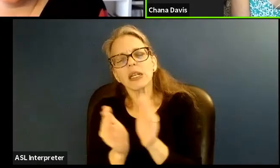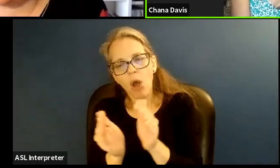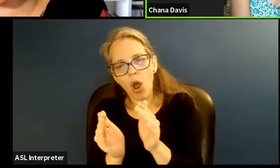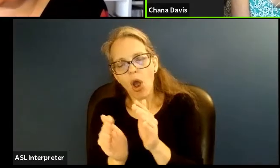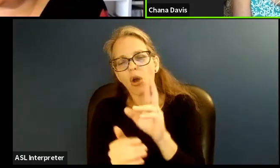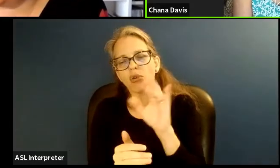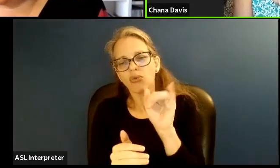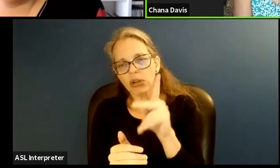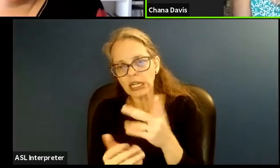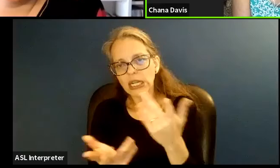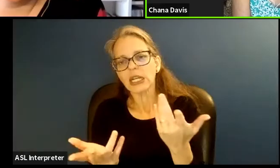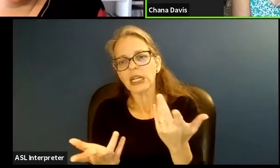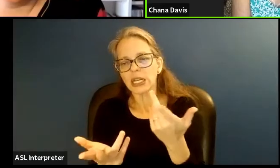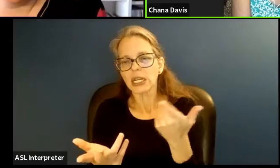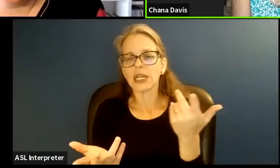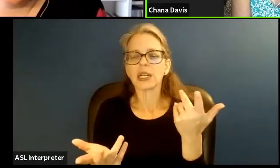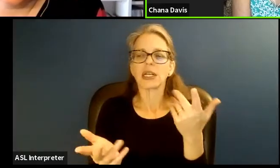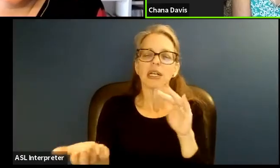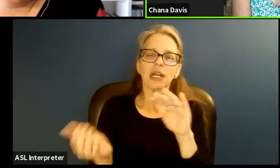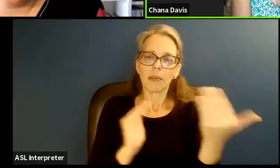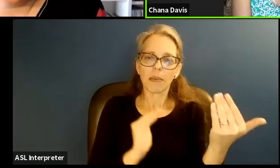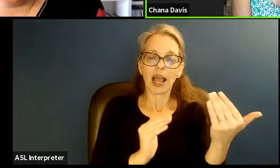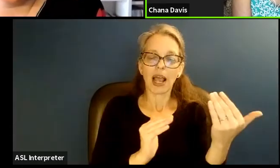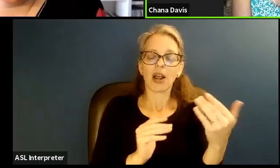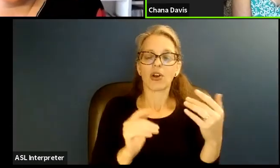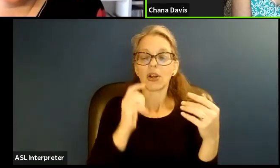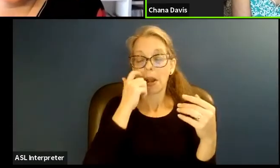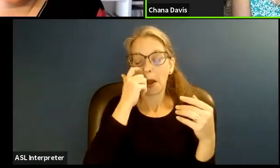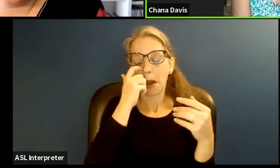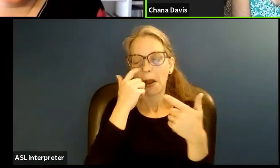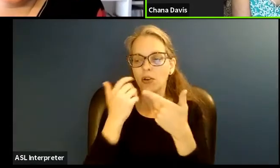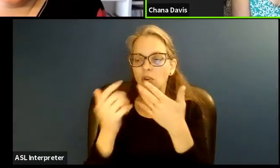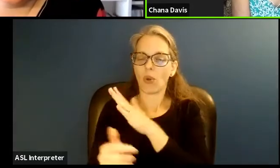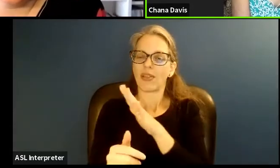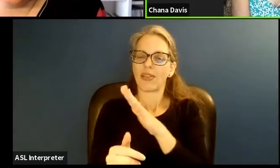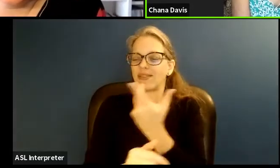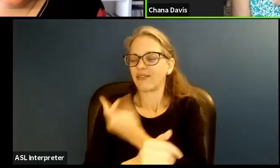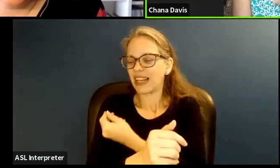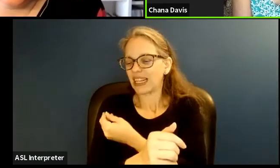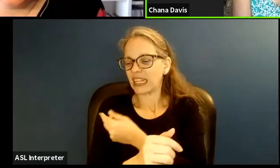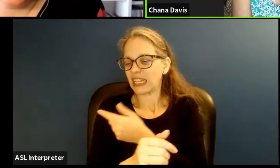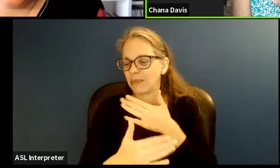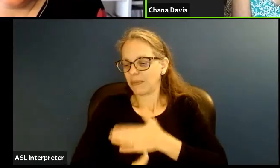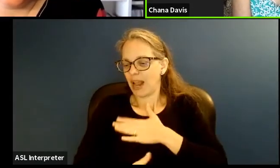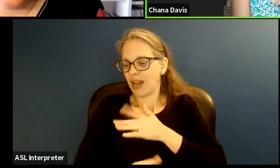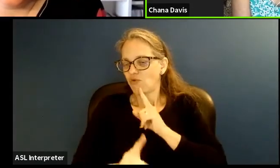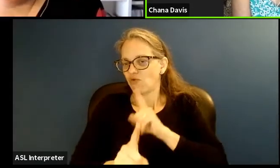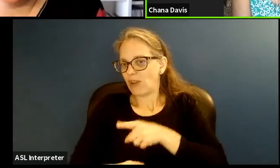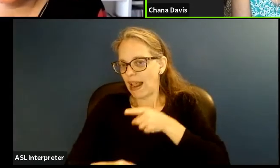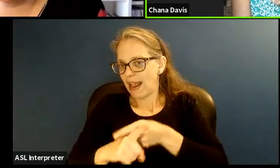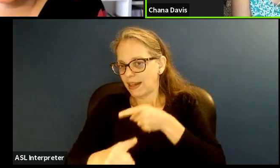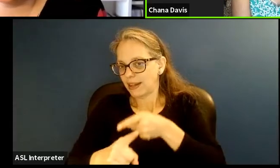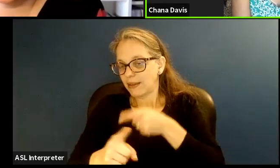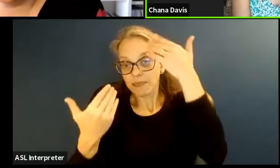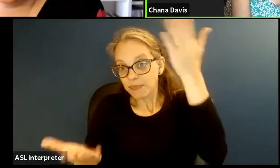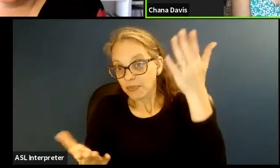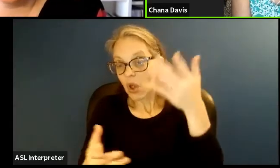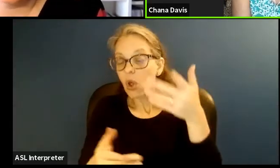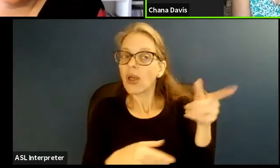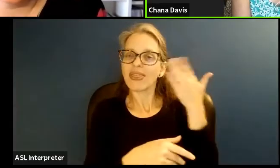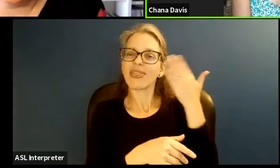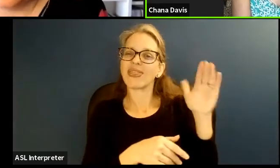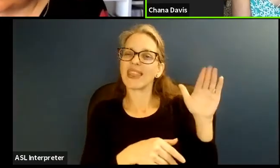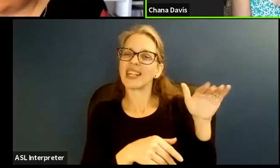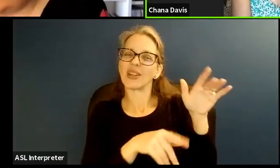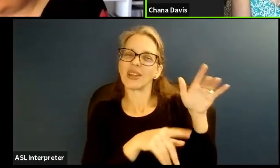probably going to be what's the risk of a serious, immune reaction. We don't know what that is, but we'll get a sense from the trials if it's under